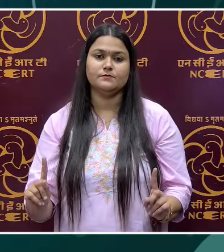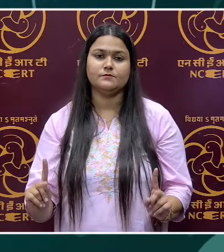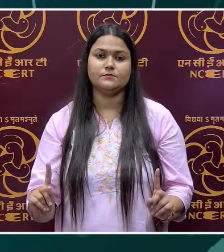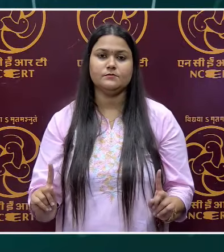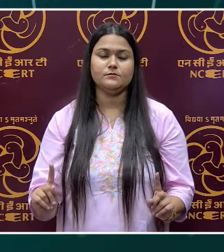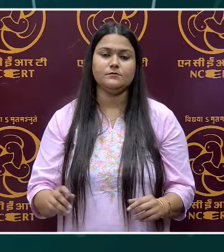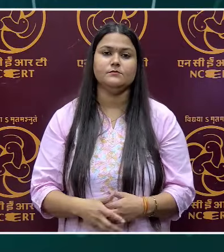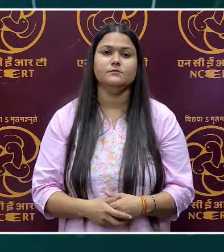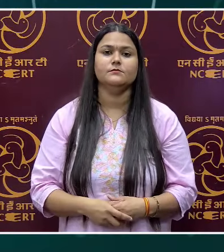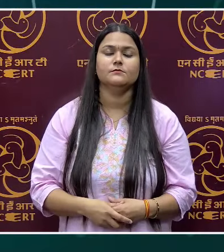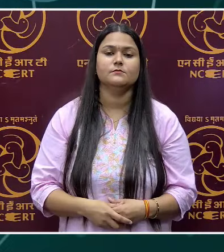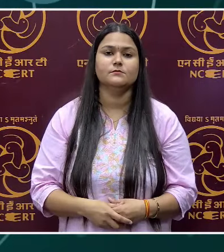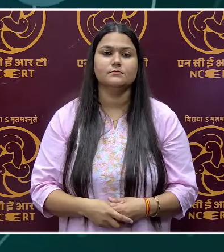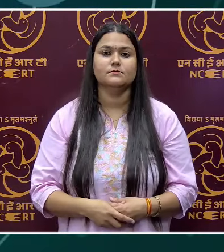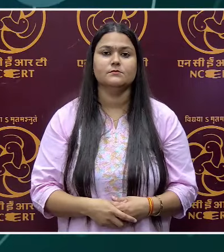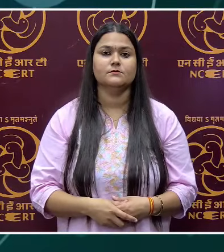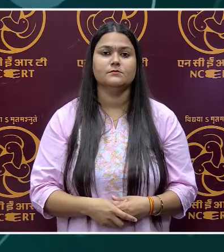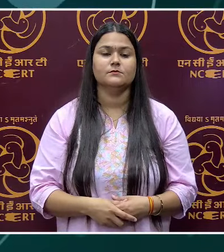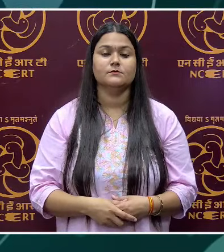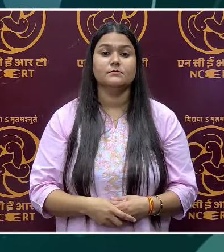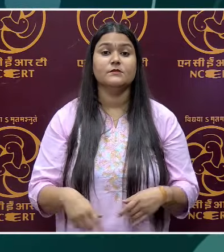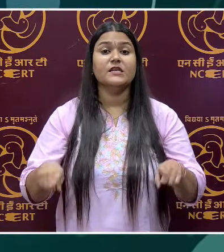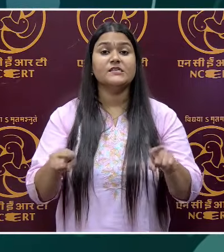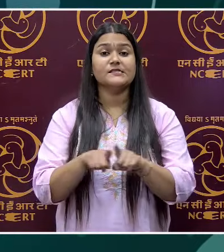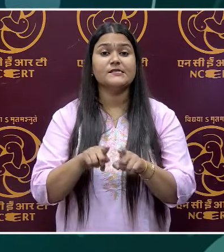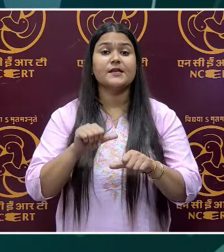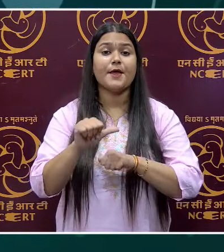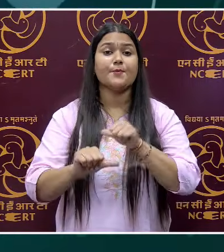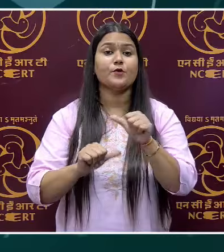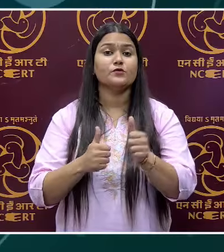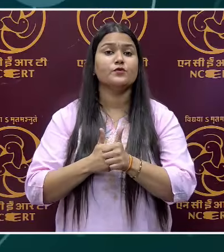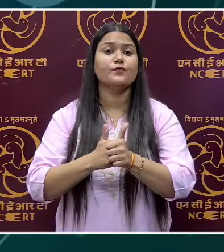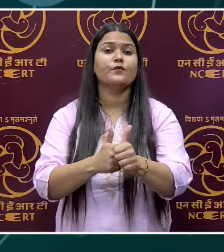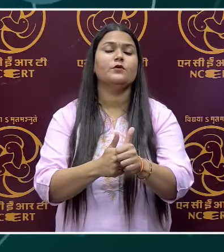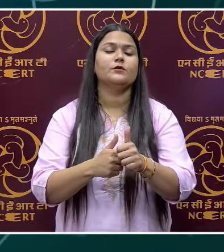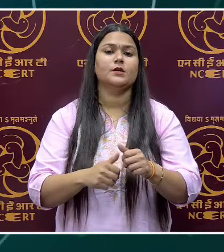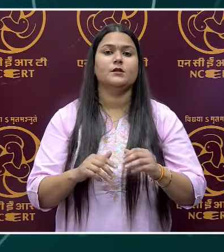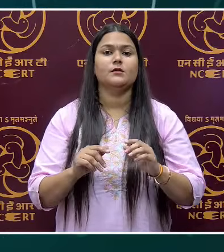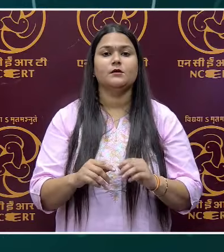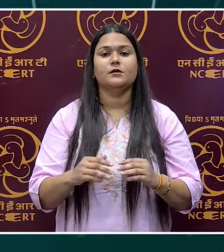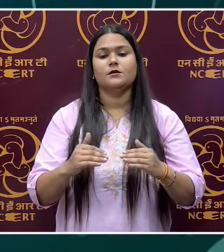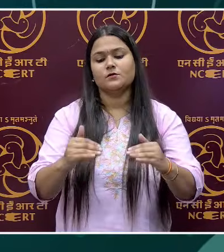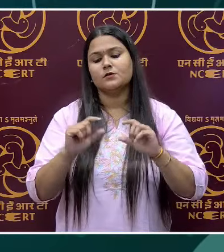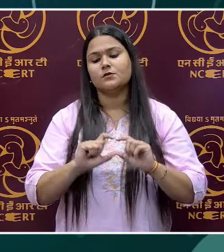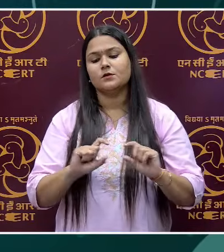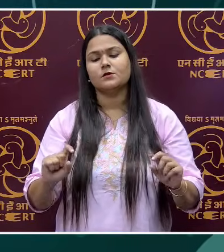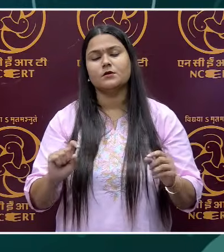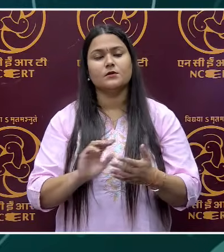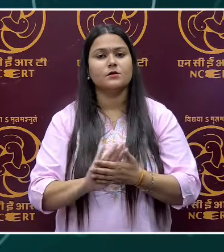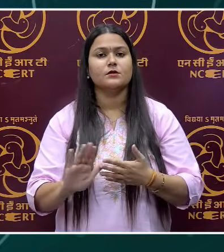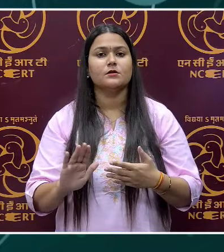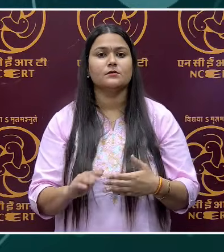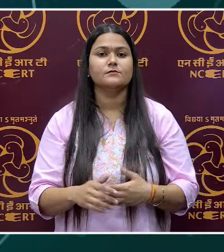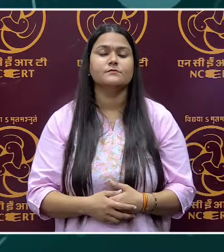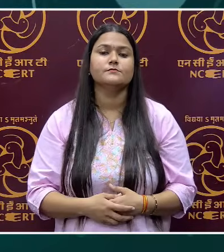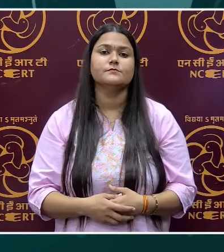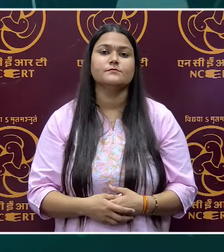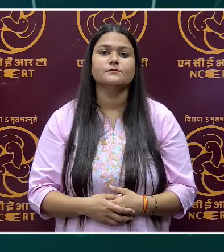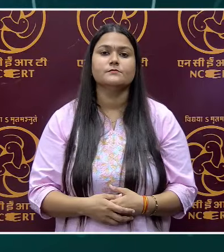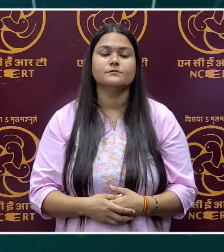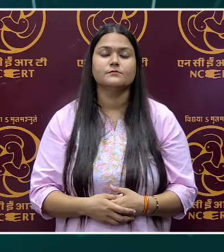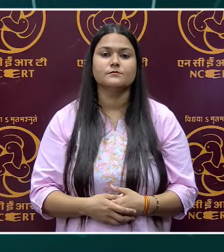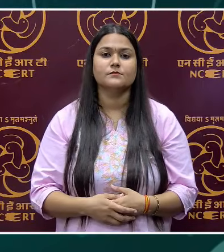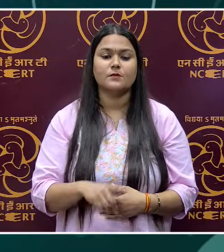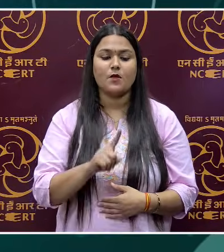1. Okay. So, I will submit again and the third row is formed here. You can